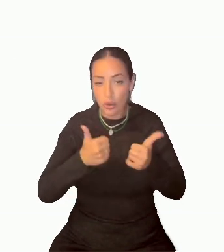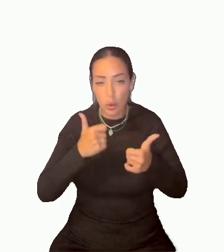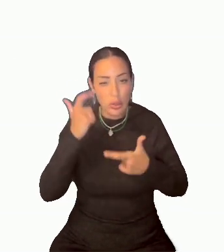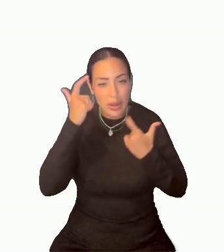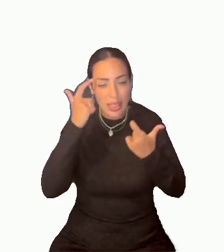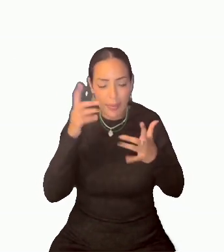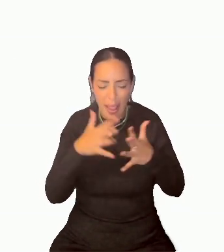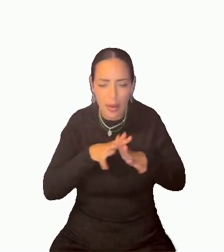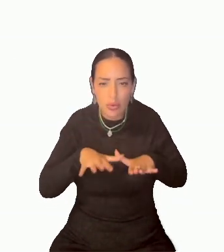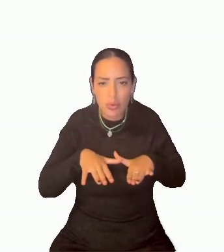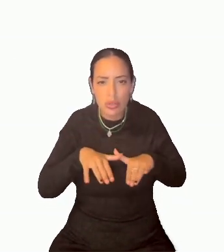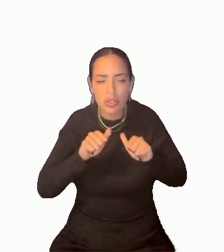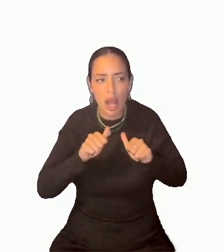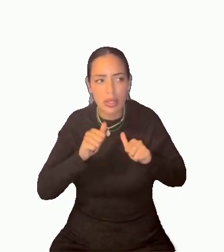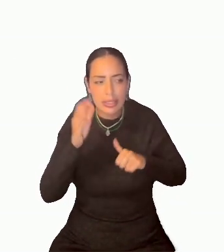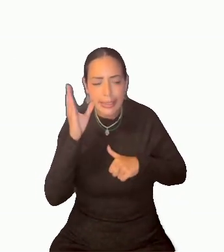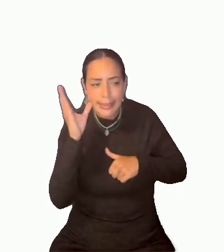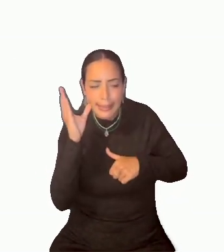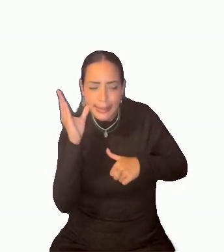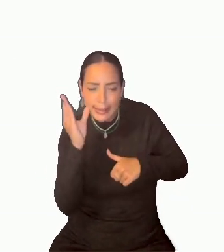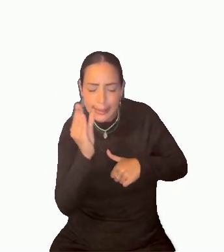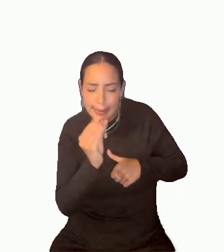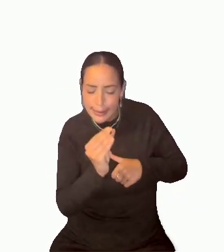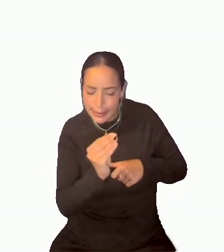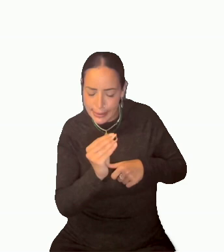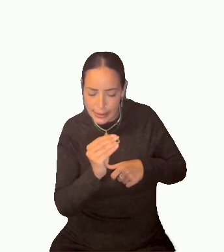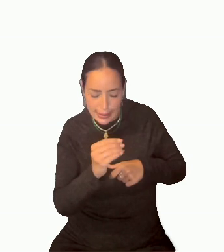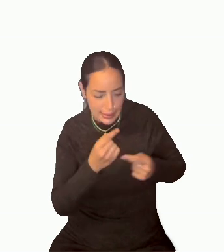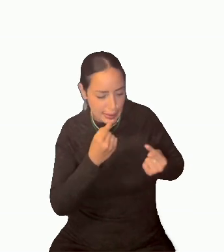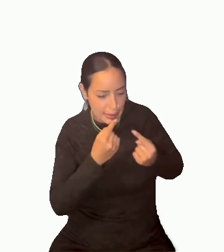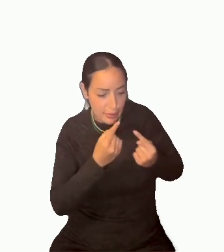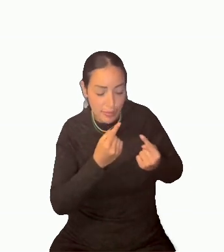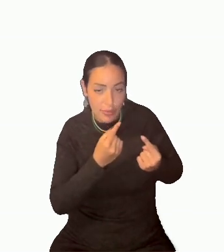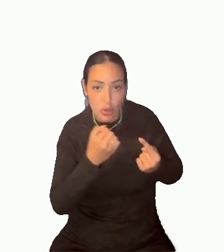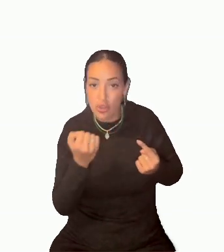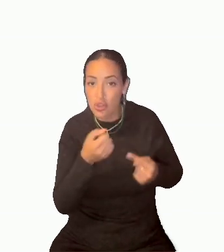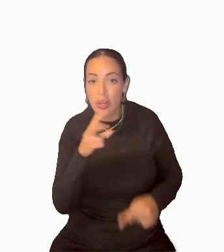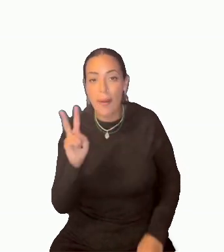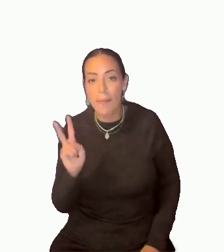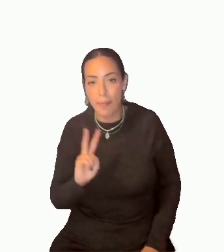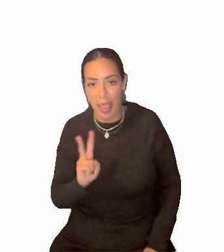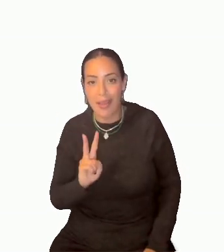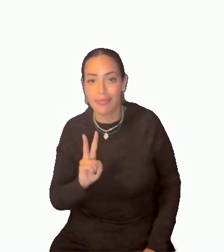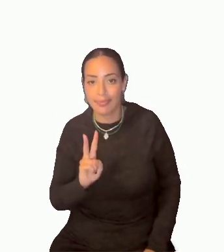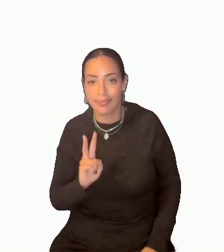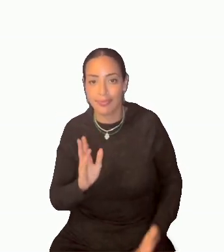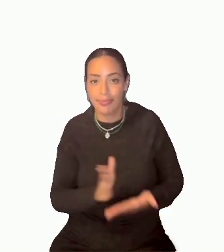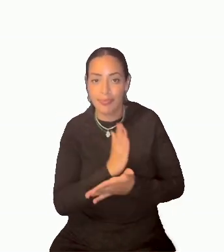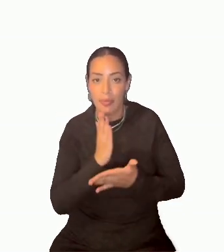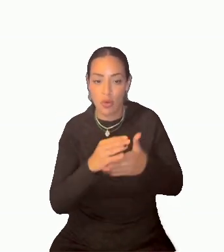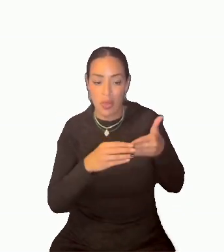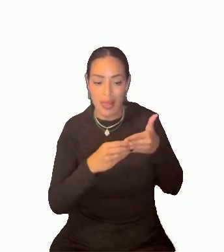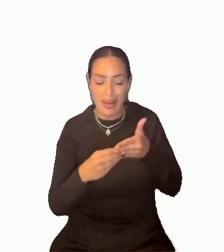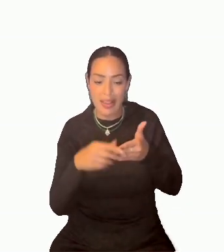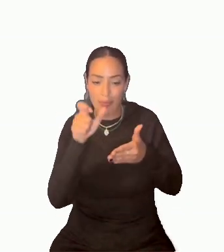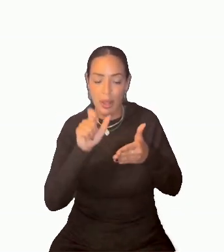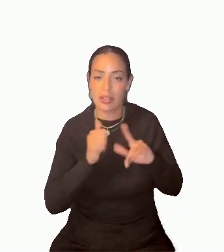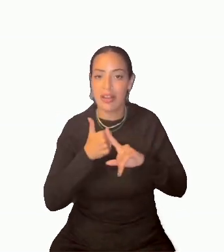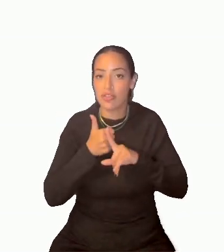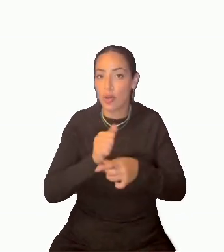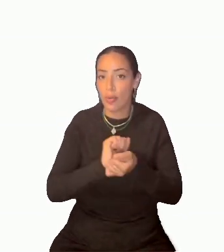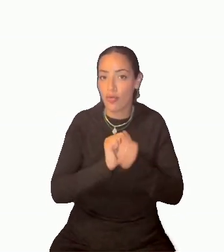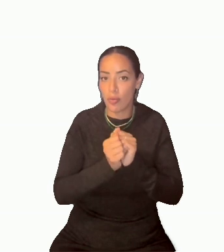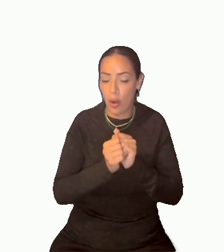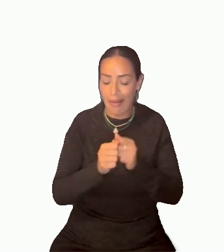for notification. Wherever possible, it's suggested that the notification be carried out in pairs to make sure that a lead notifier has support from